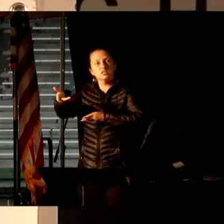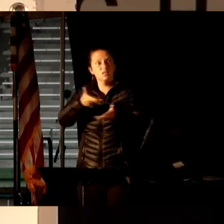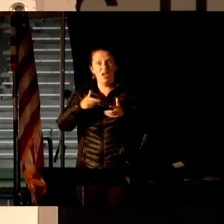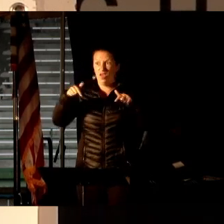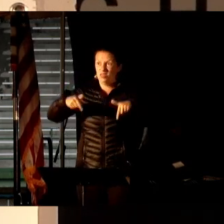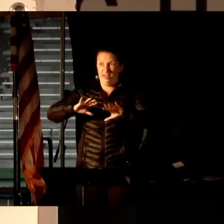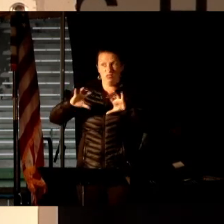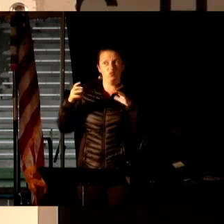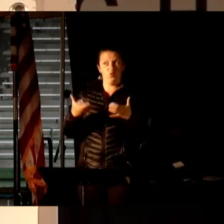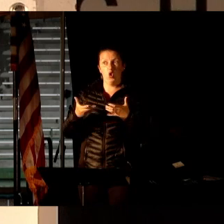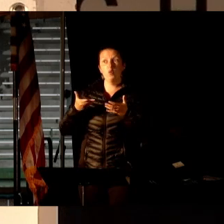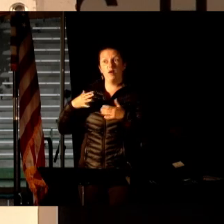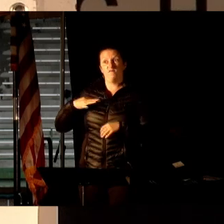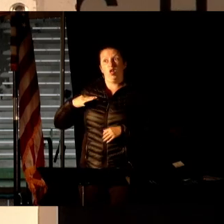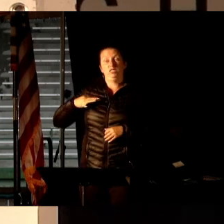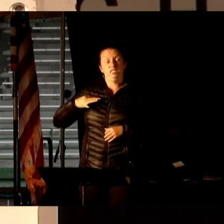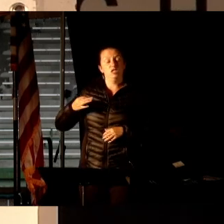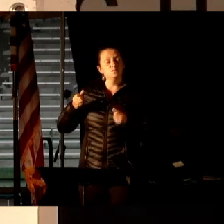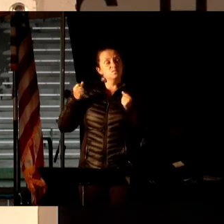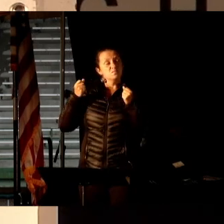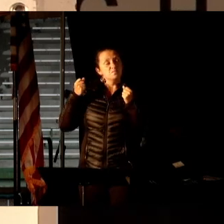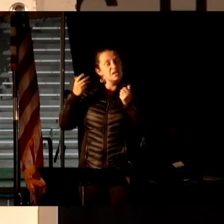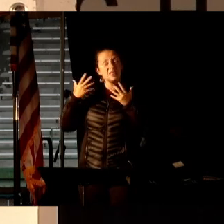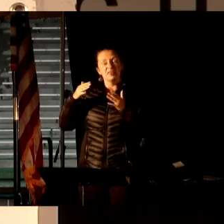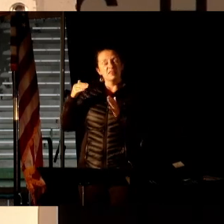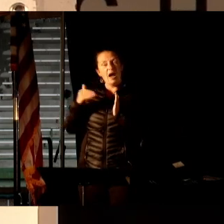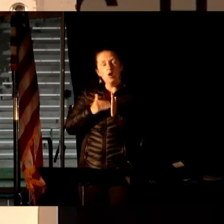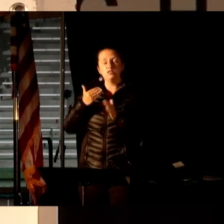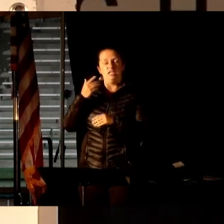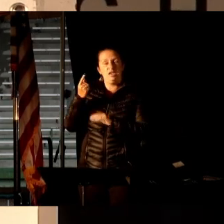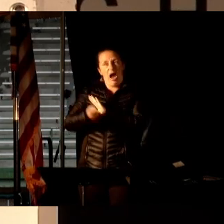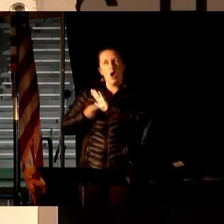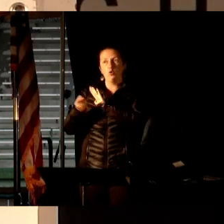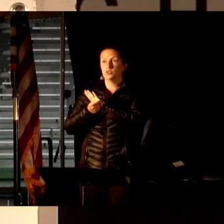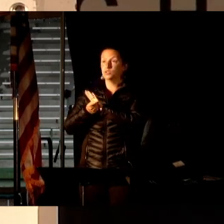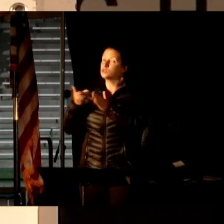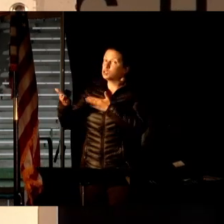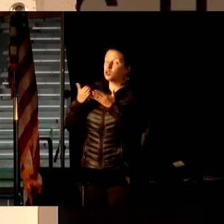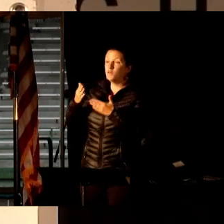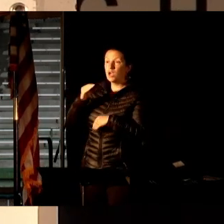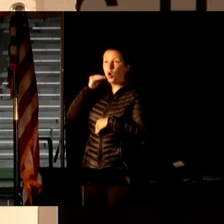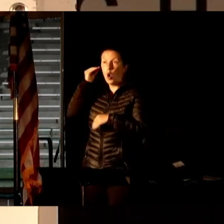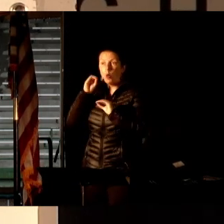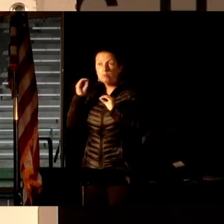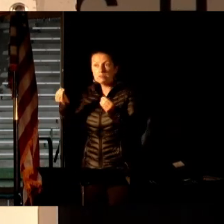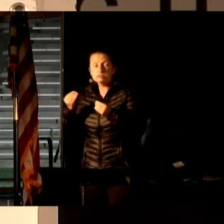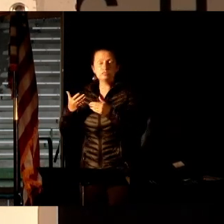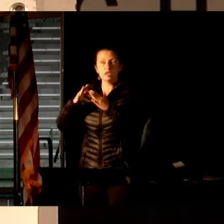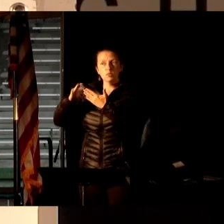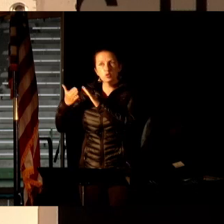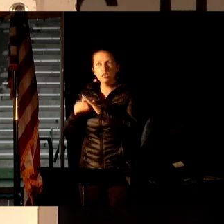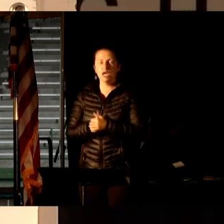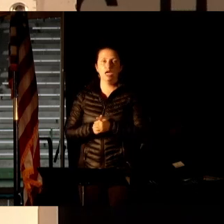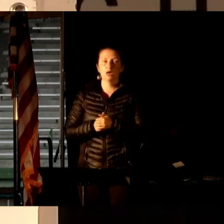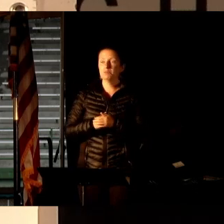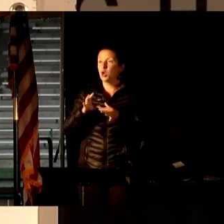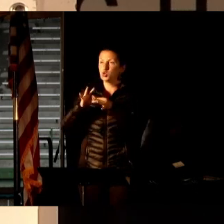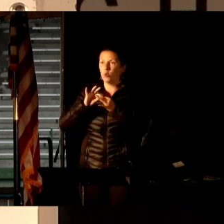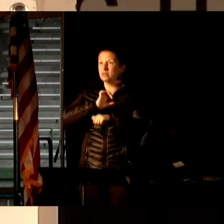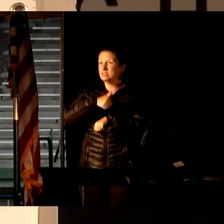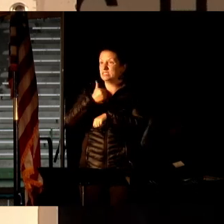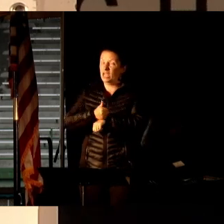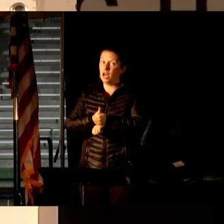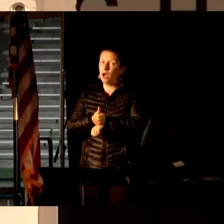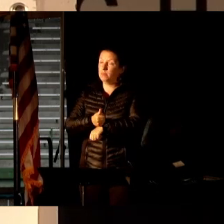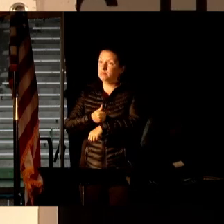of hours to formal community service, such as serving the homeless community, coordinating blood drives, volunteering with families at